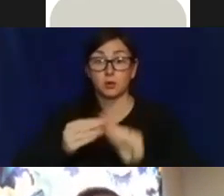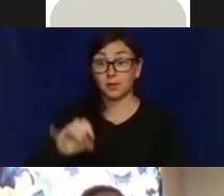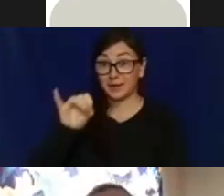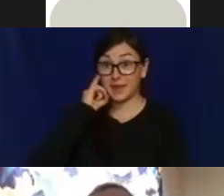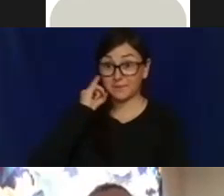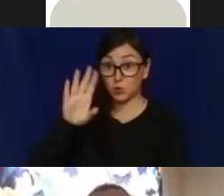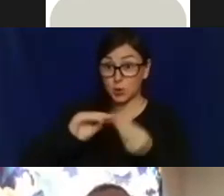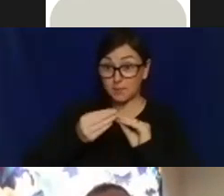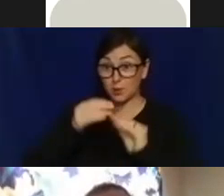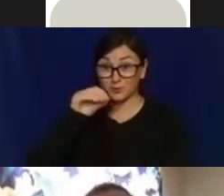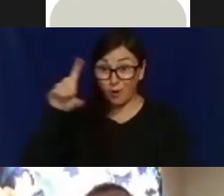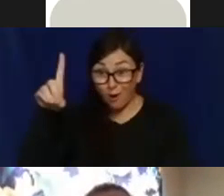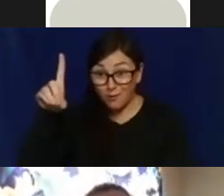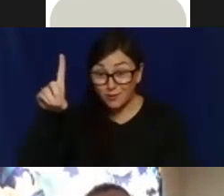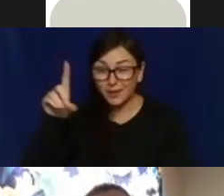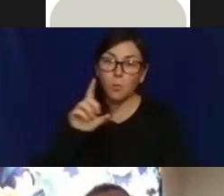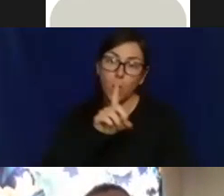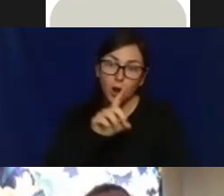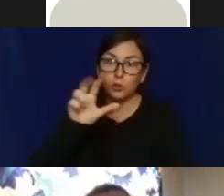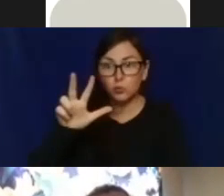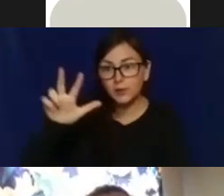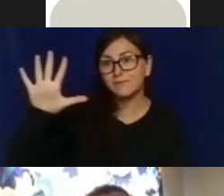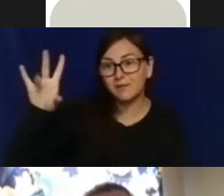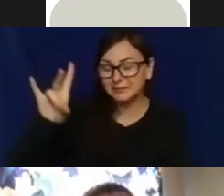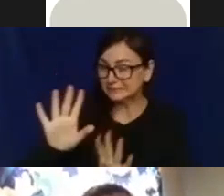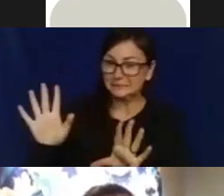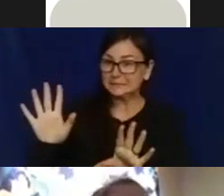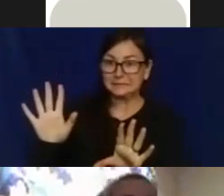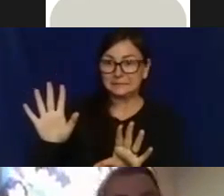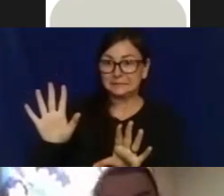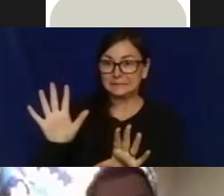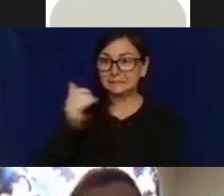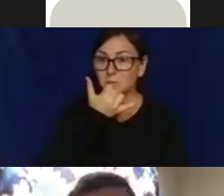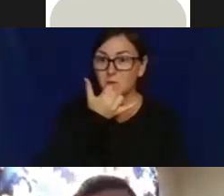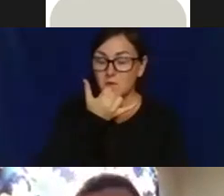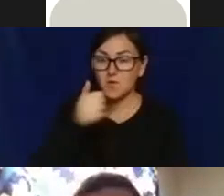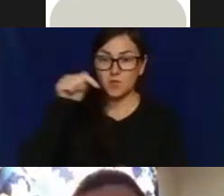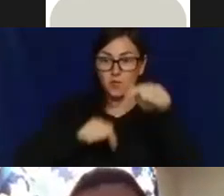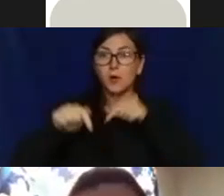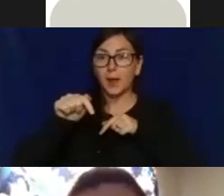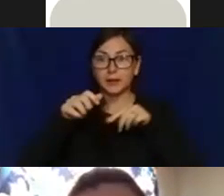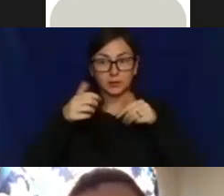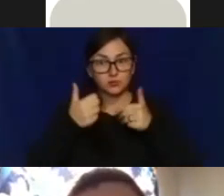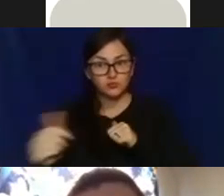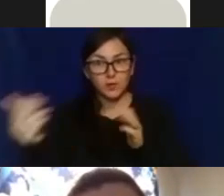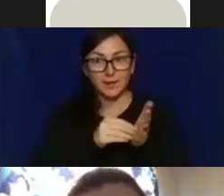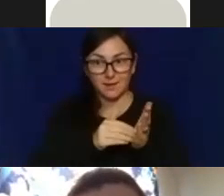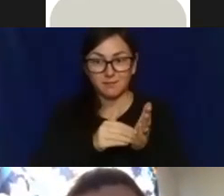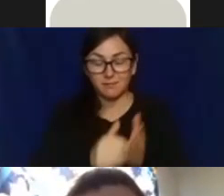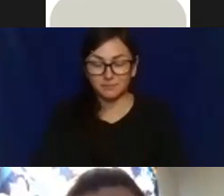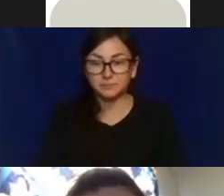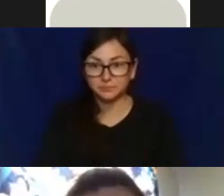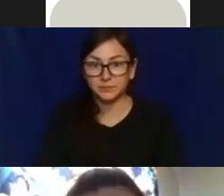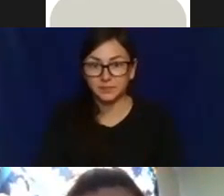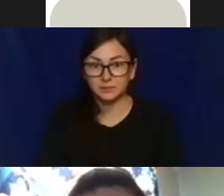then there's a problem someplace with the addition, or maybe you misread the number of valence electrons for